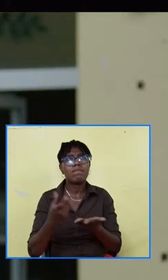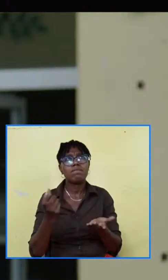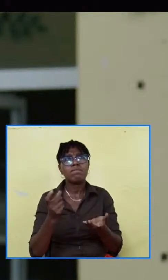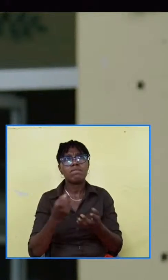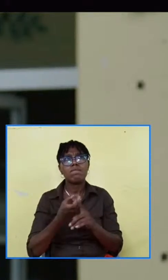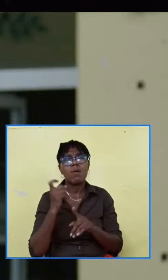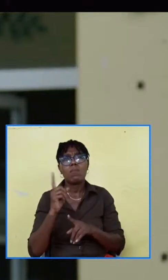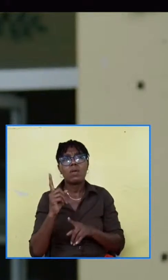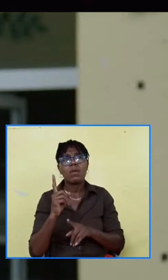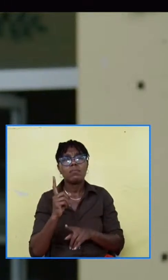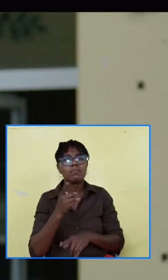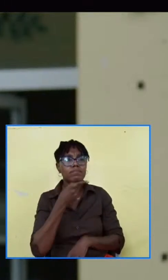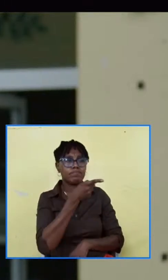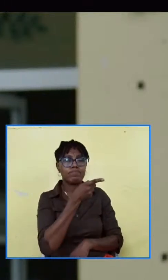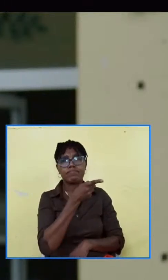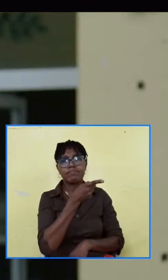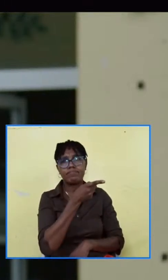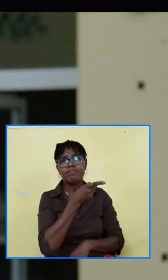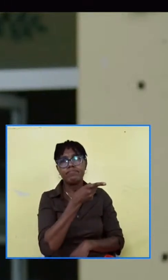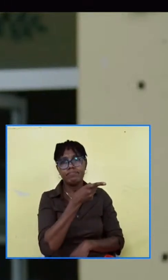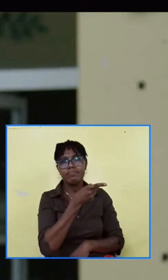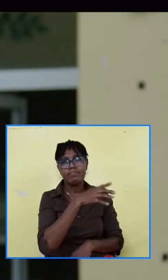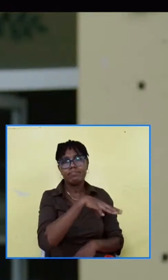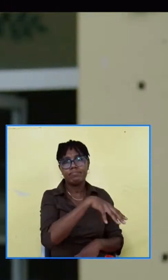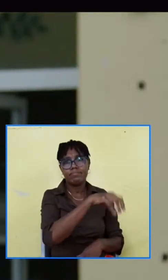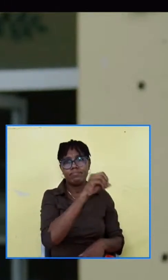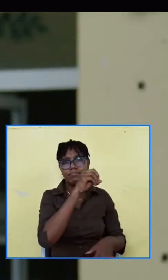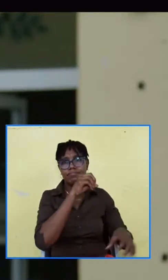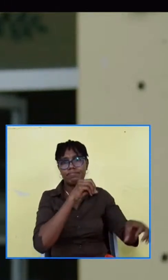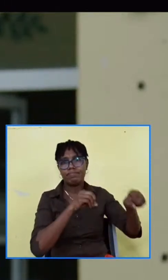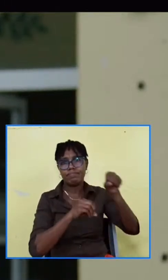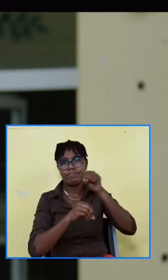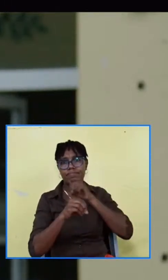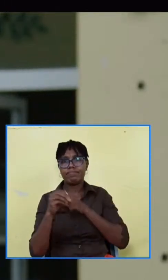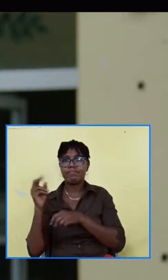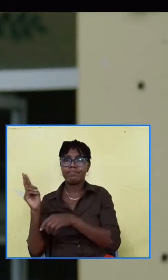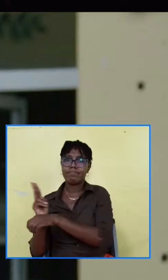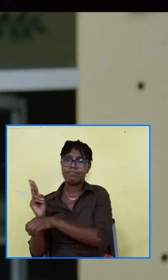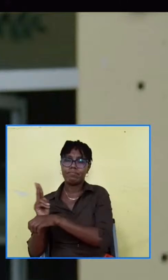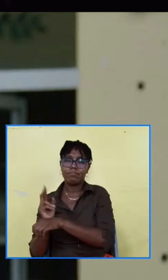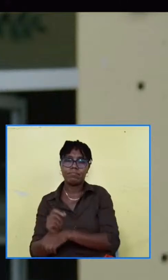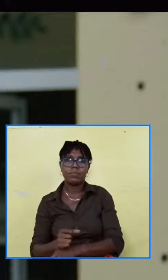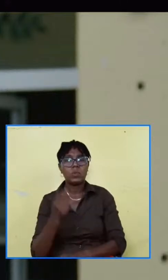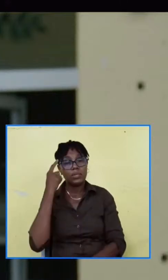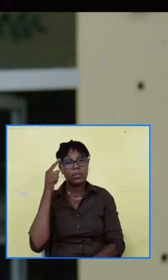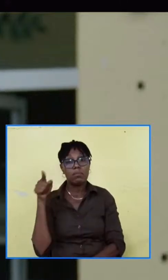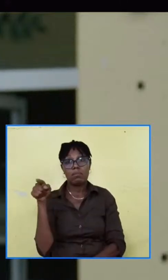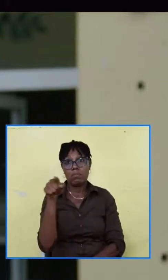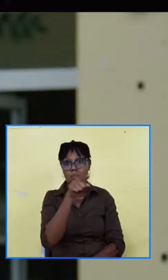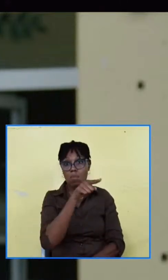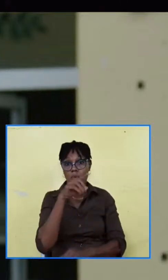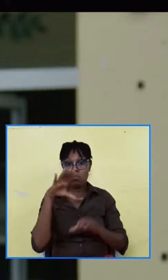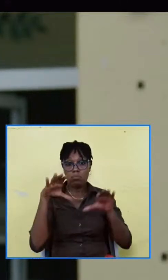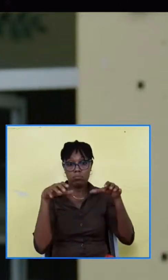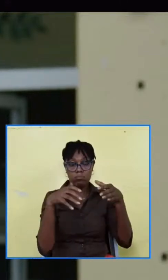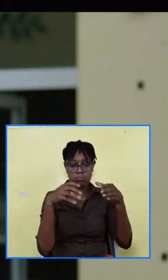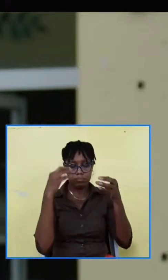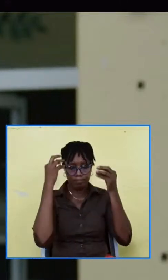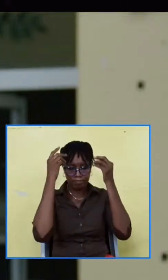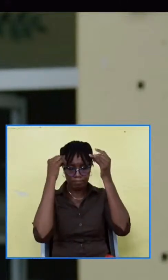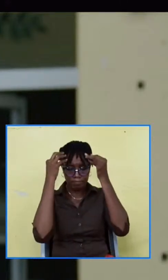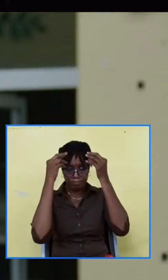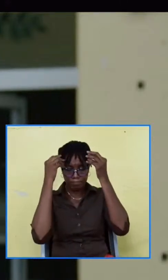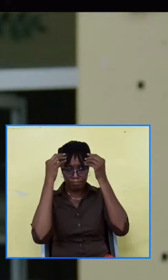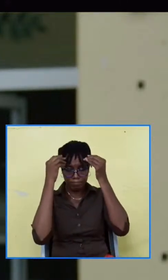is something that I think you, as a group, should seriously consider, and I think